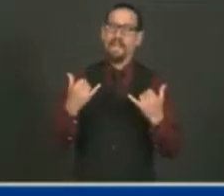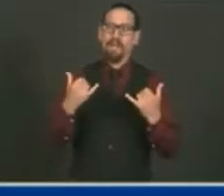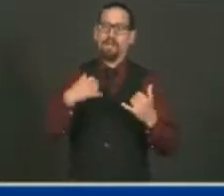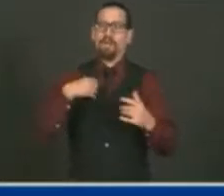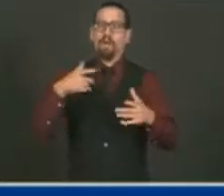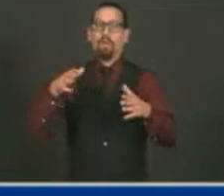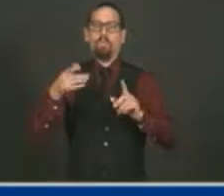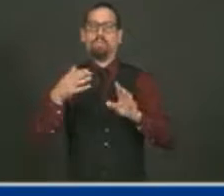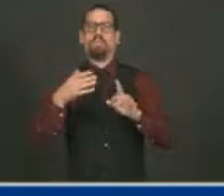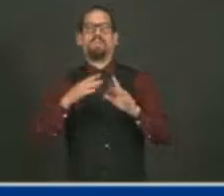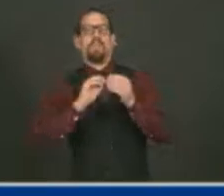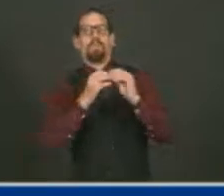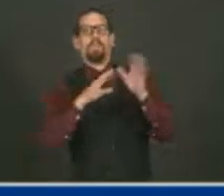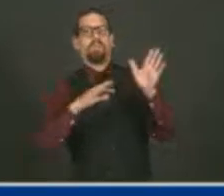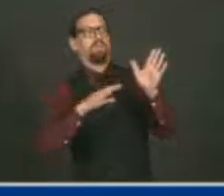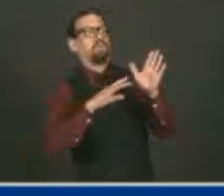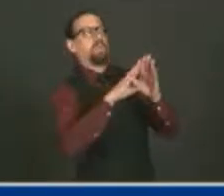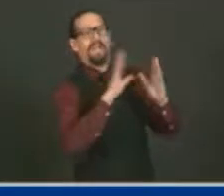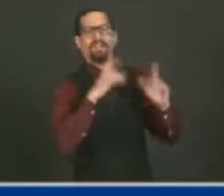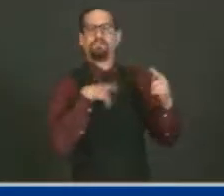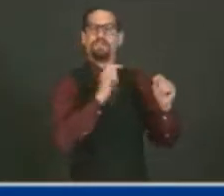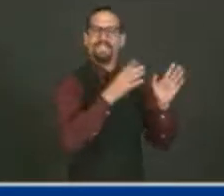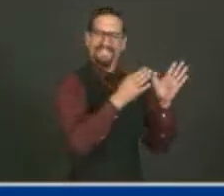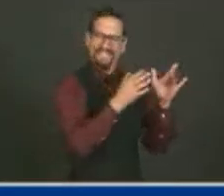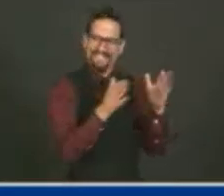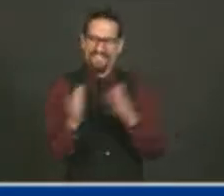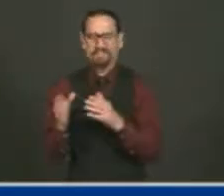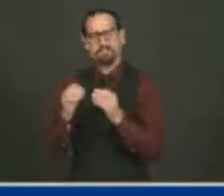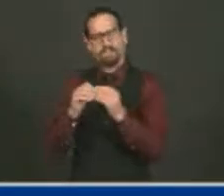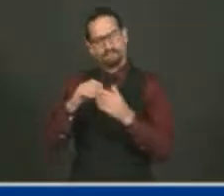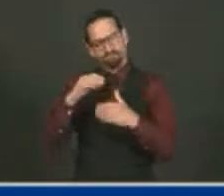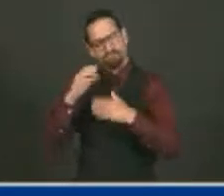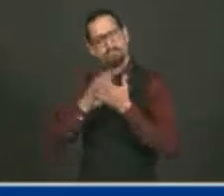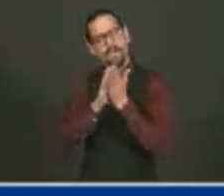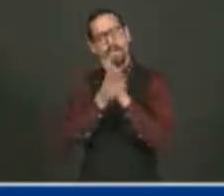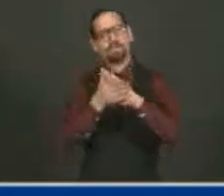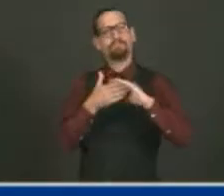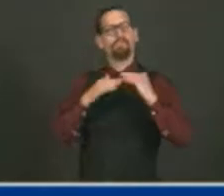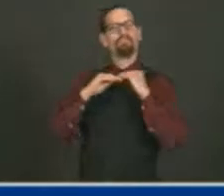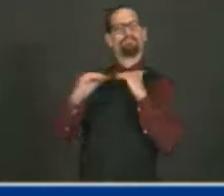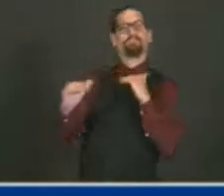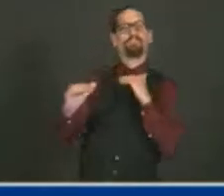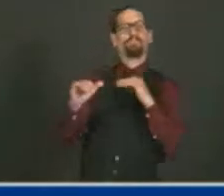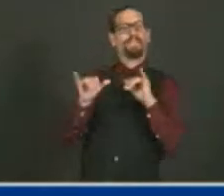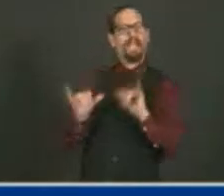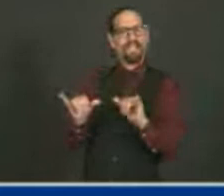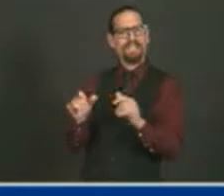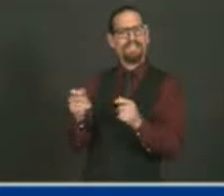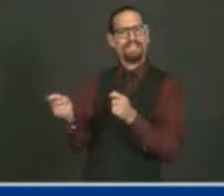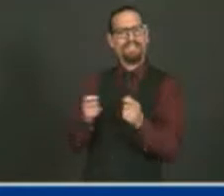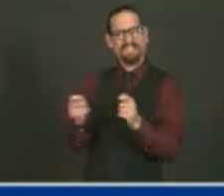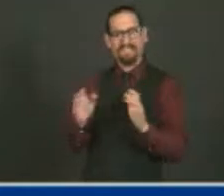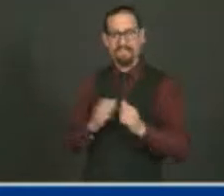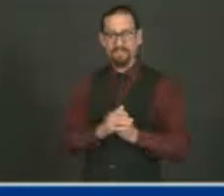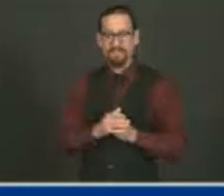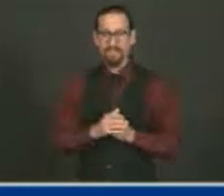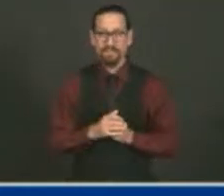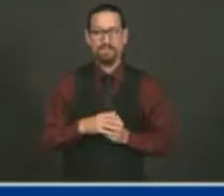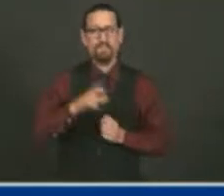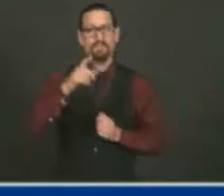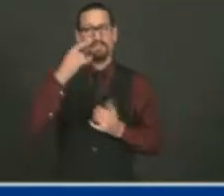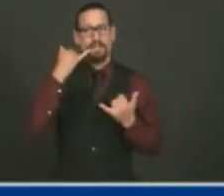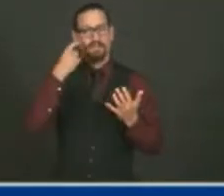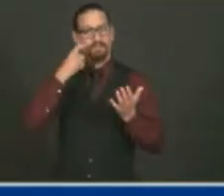the information before you is meant to be a bit of a wake-up call for all of us to say,